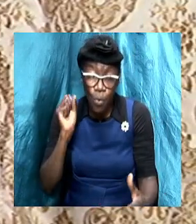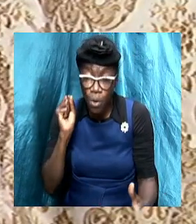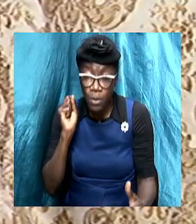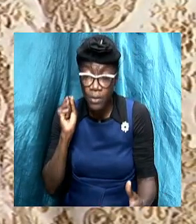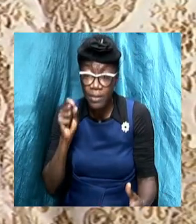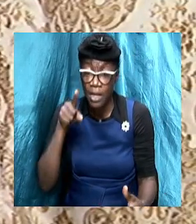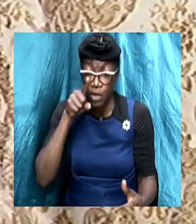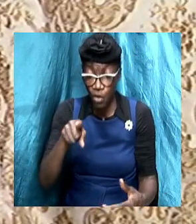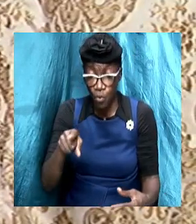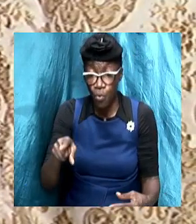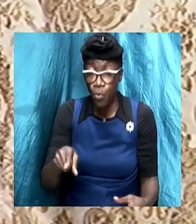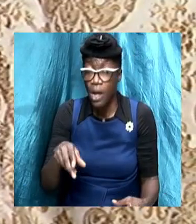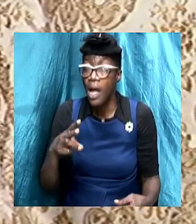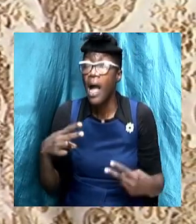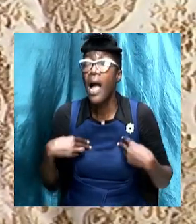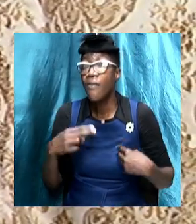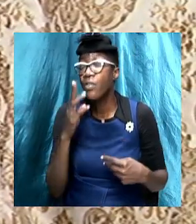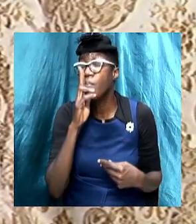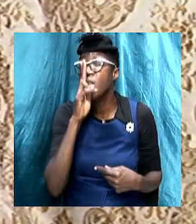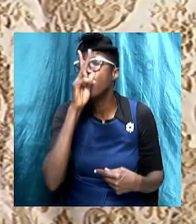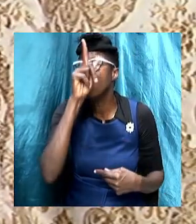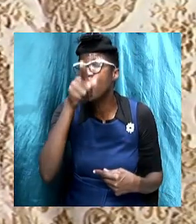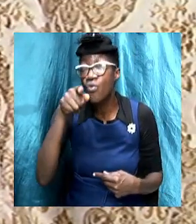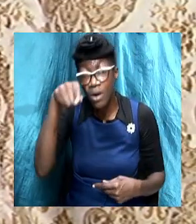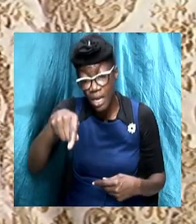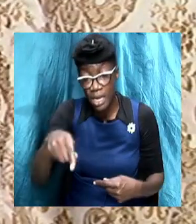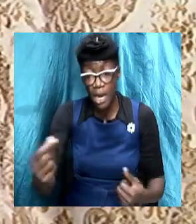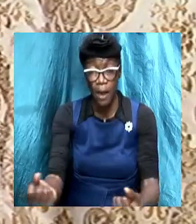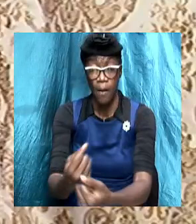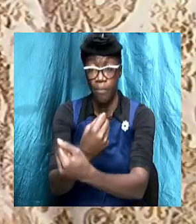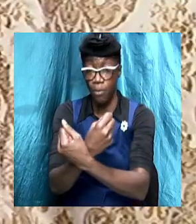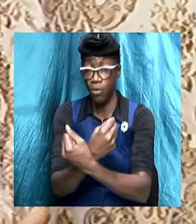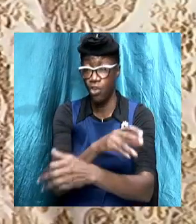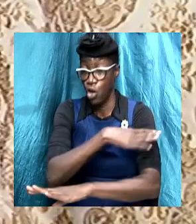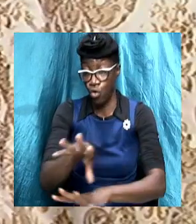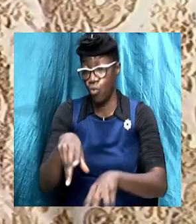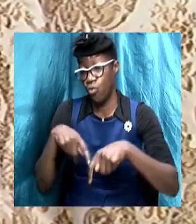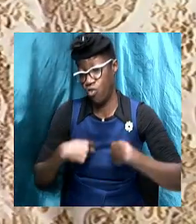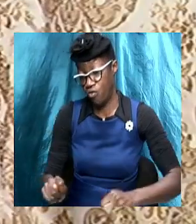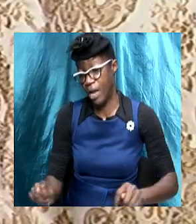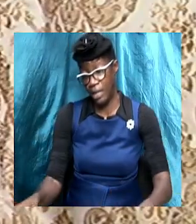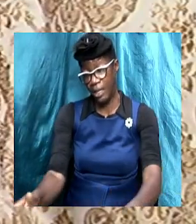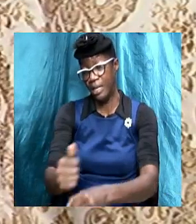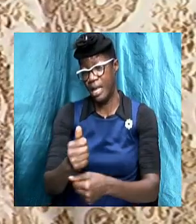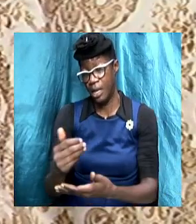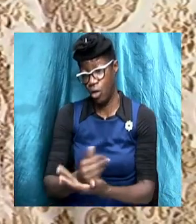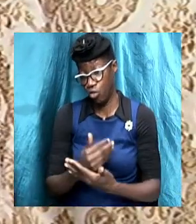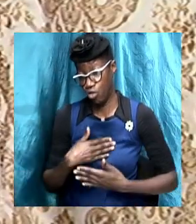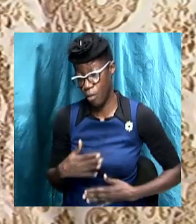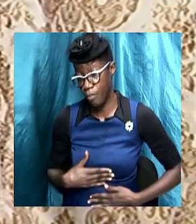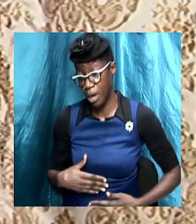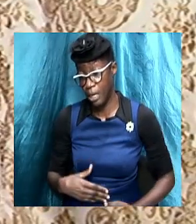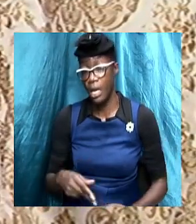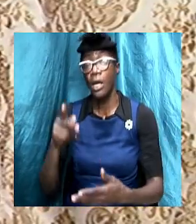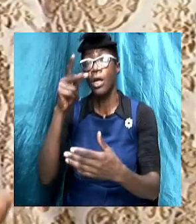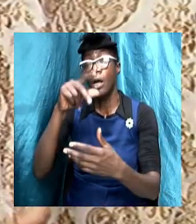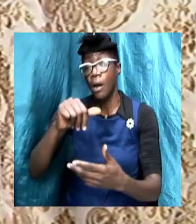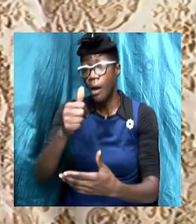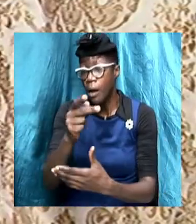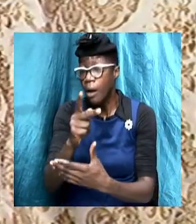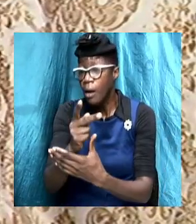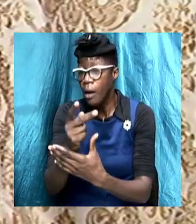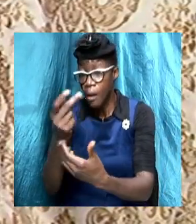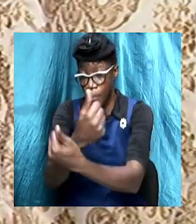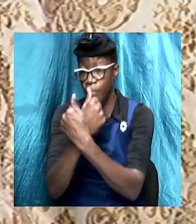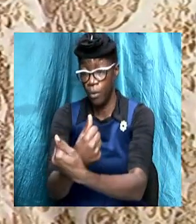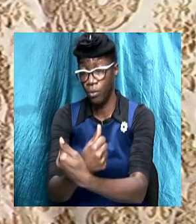words, you had to ensure that you are in a boundary. If you try to take over somebody else's boundary, then you're in a state of